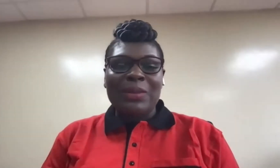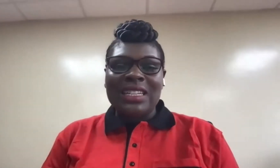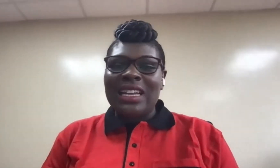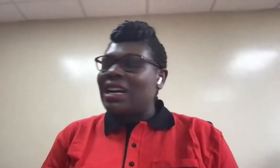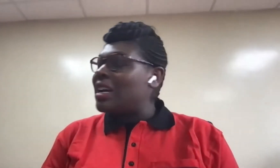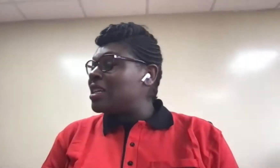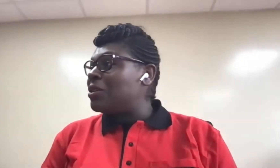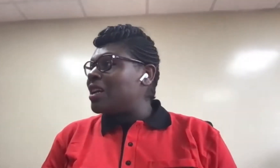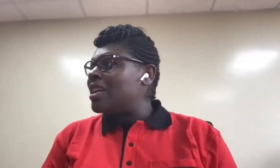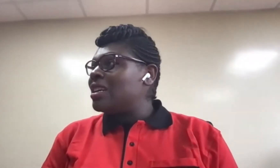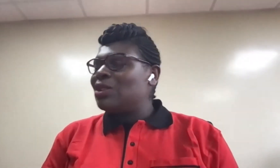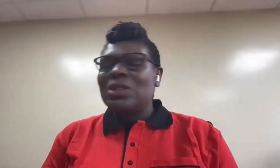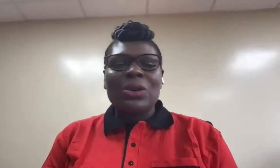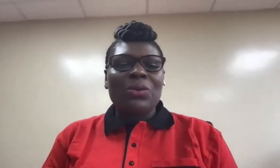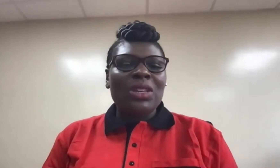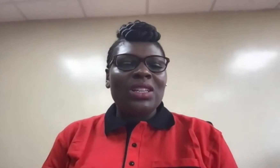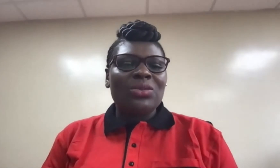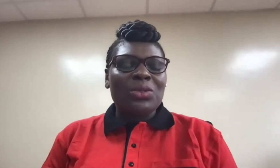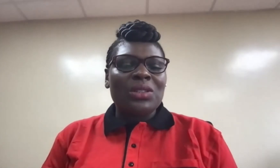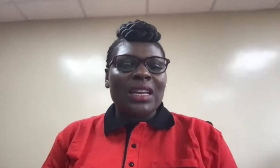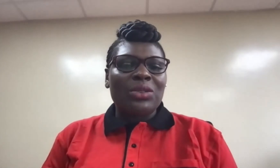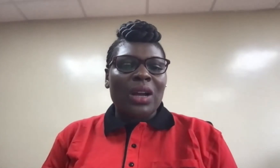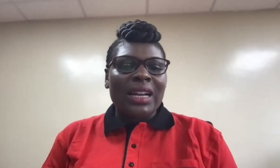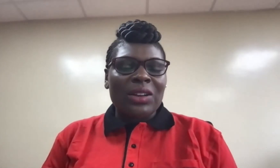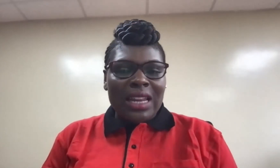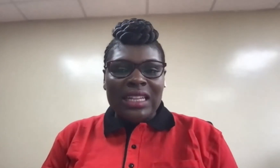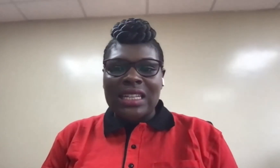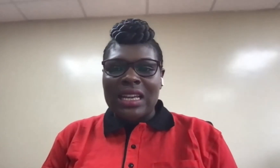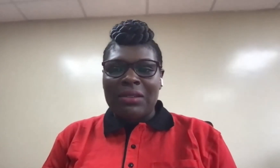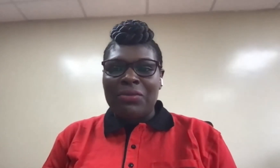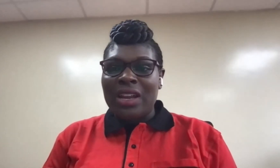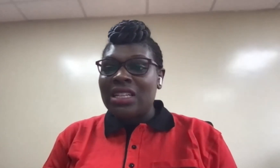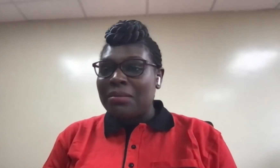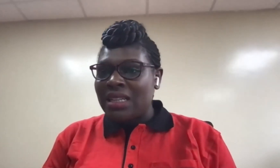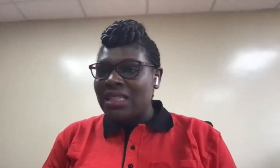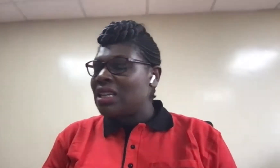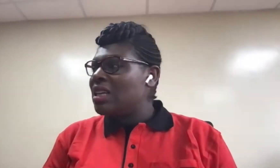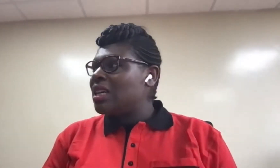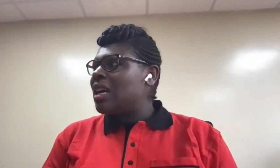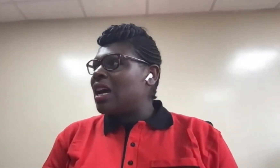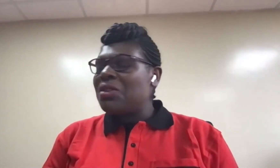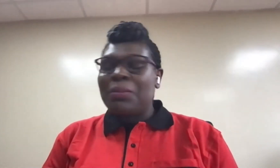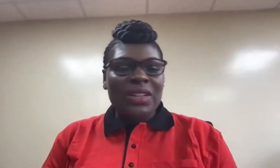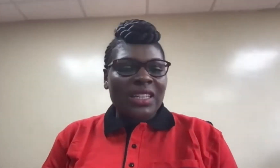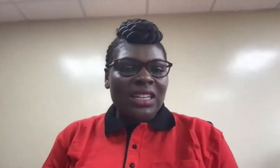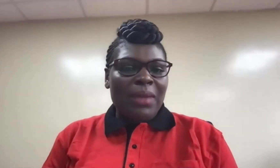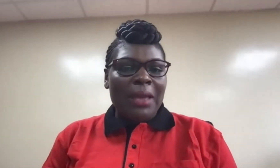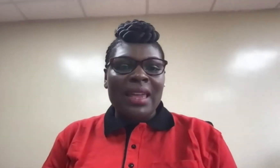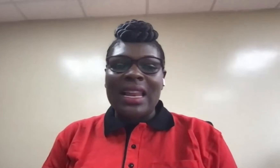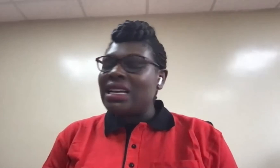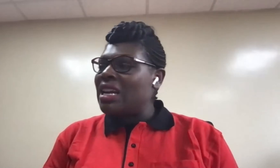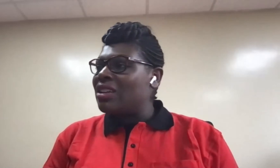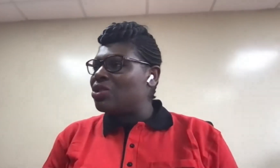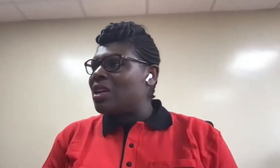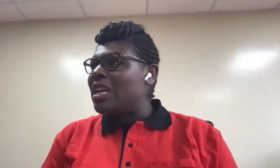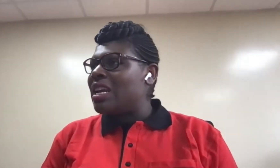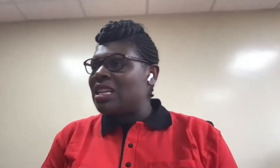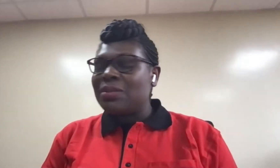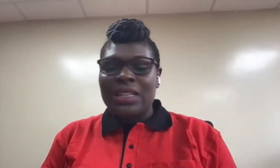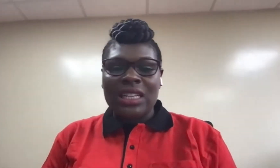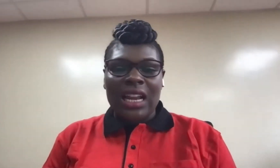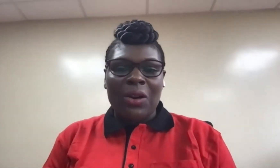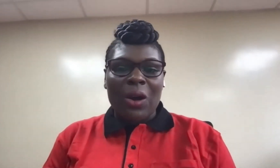this particular category. So we just want to acknowledge the French embassy, represented by Melanie and Julie